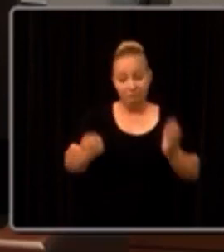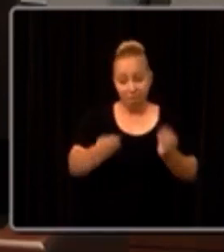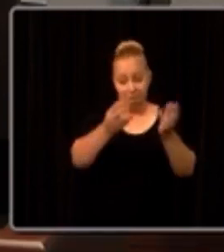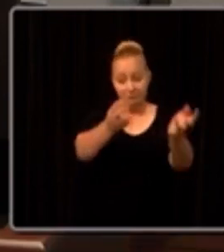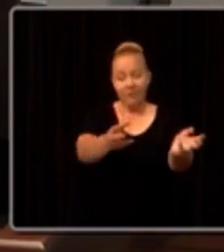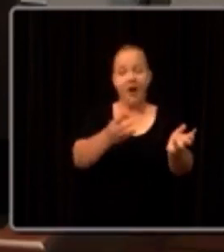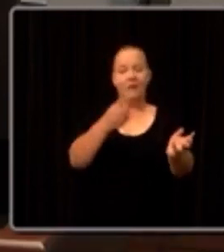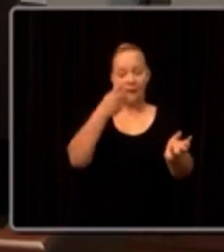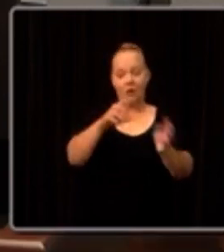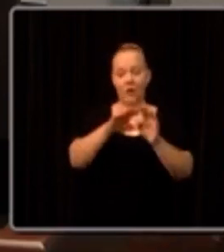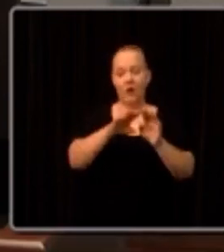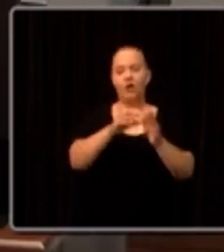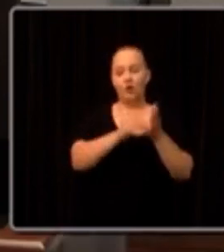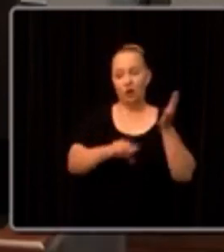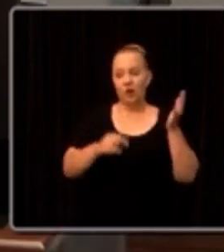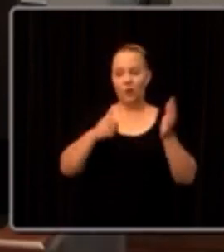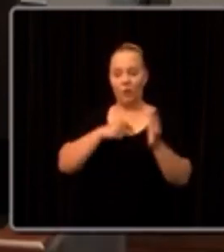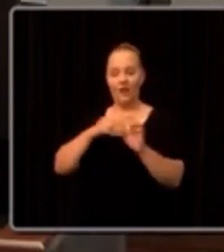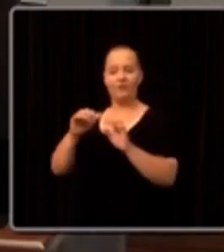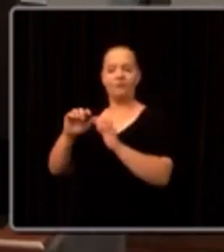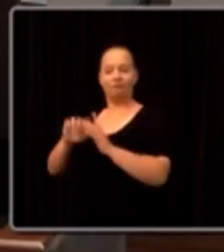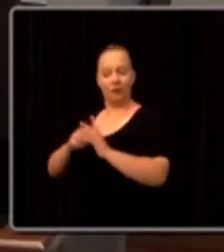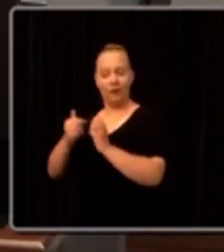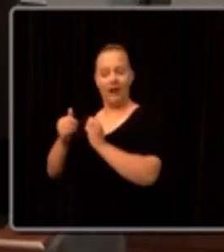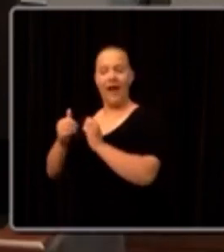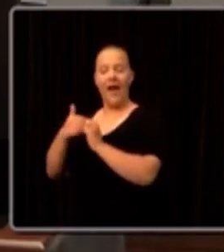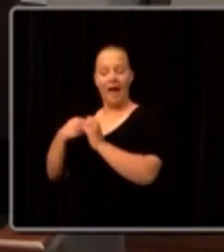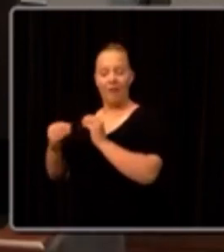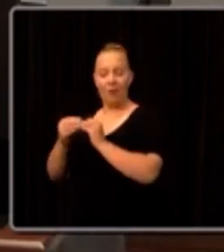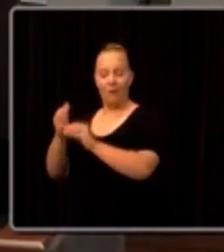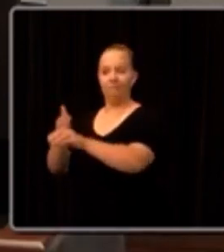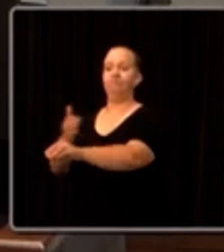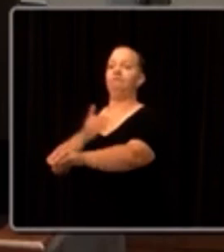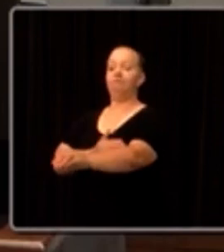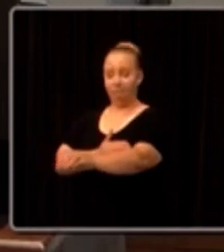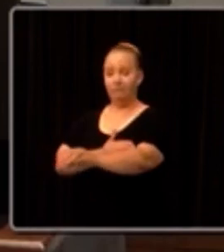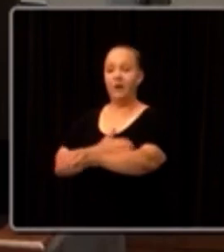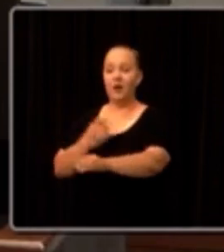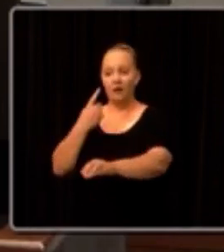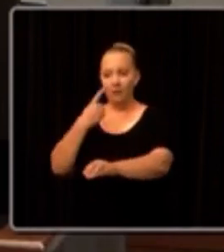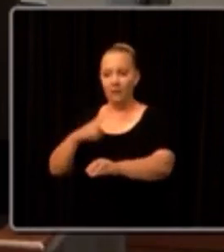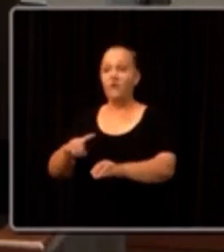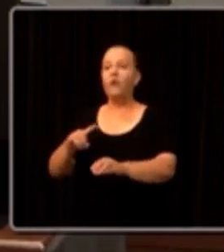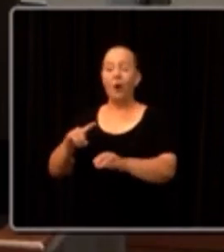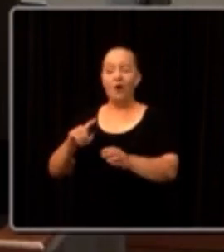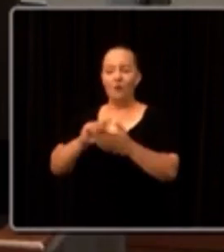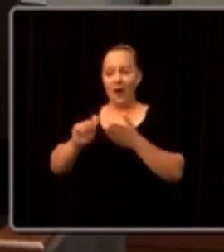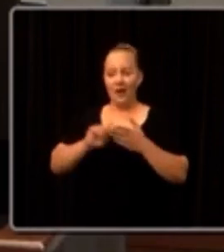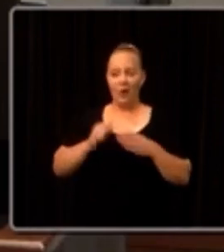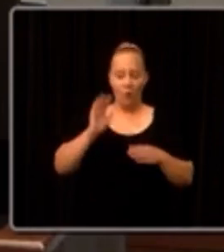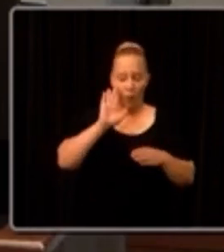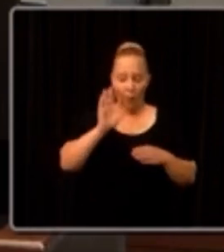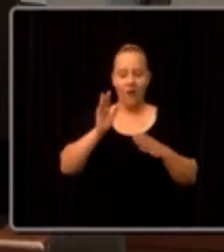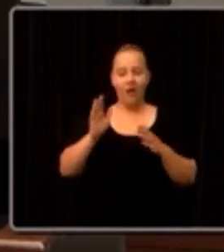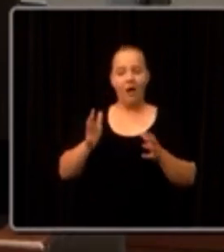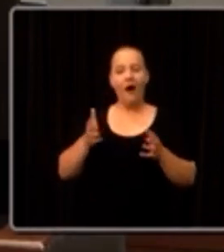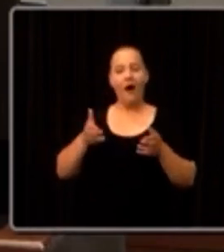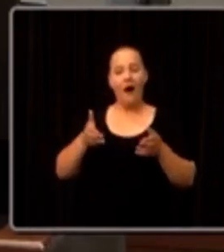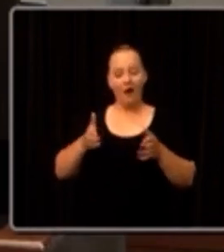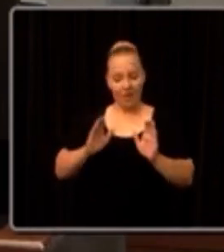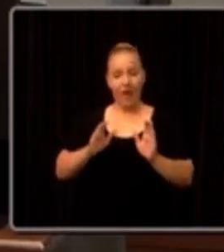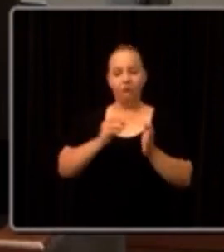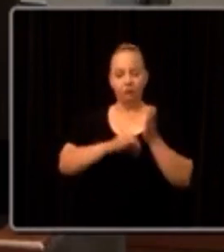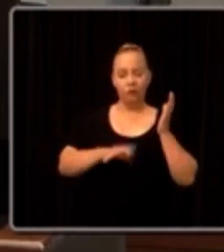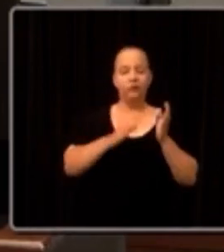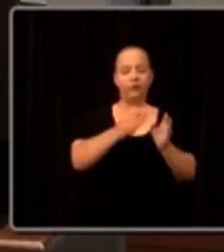strive to have a comprehensive literacy program here in Olathe. This resource would allow our students to extend and grow while also